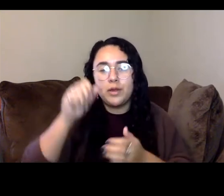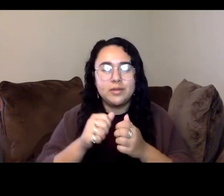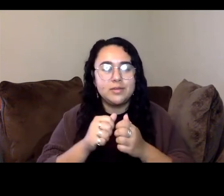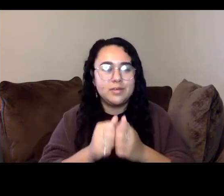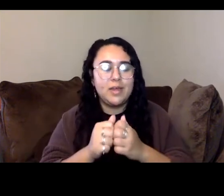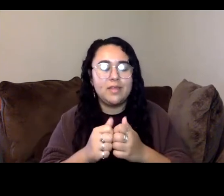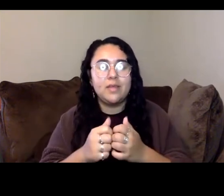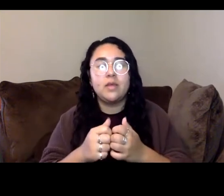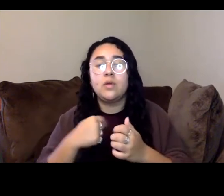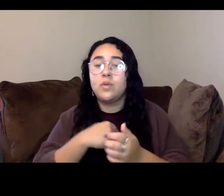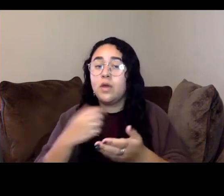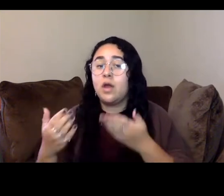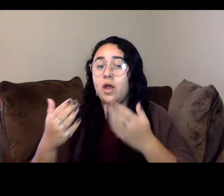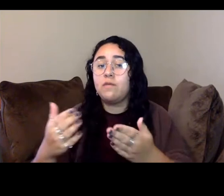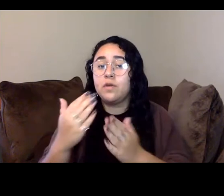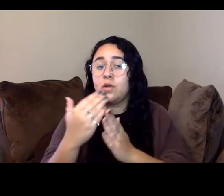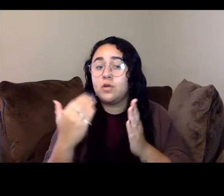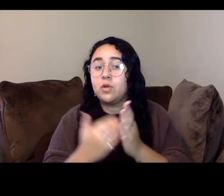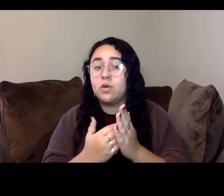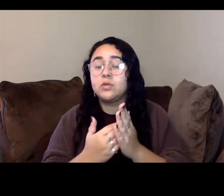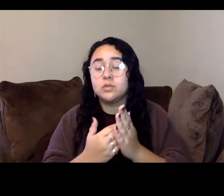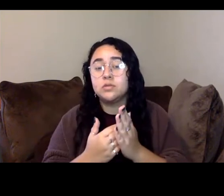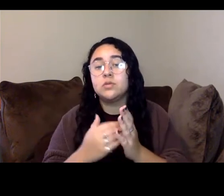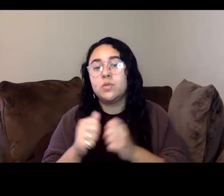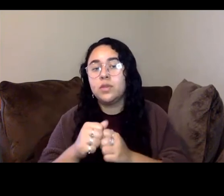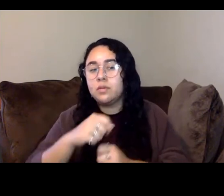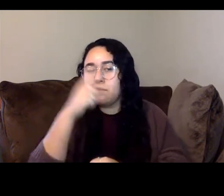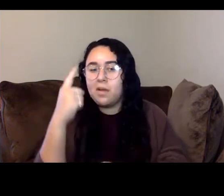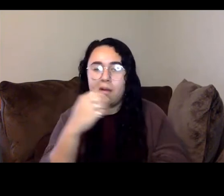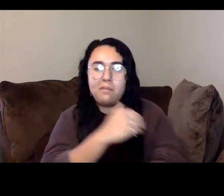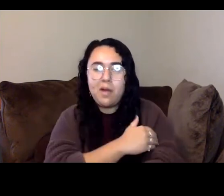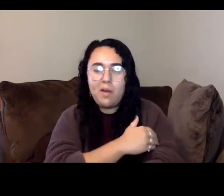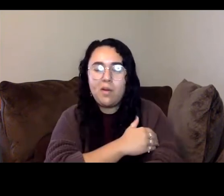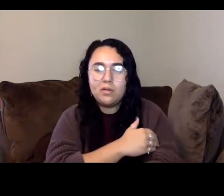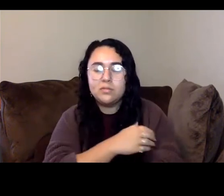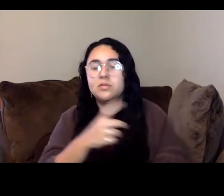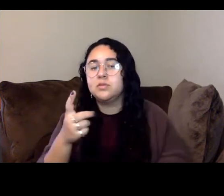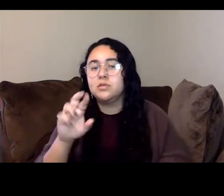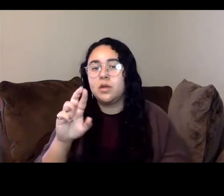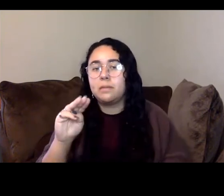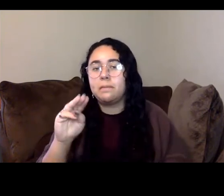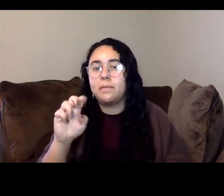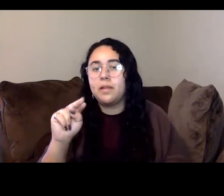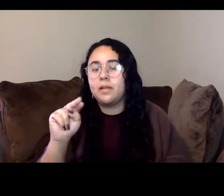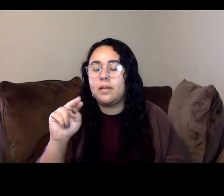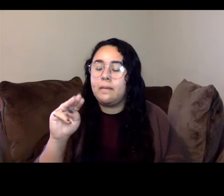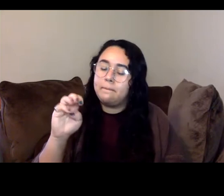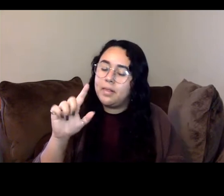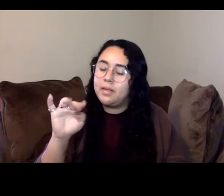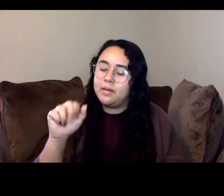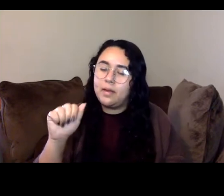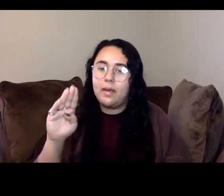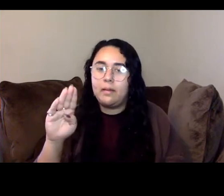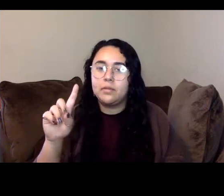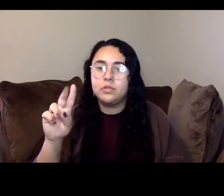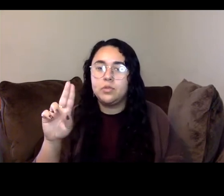Black Power with Dr. Melina Abdullah, a series of abolition spotlights, opportunities to get to know our accelerator cohort,